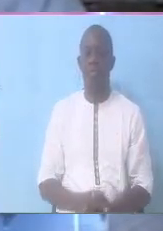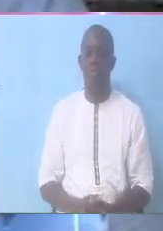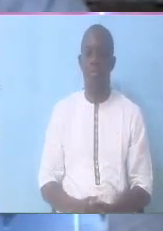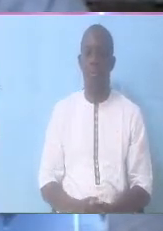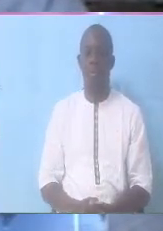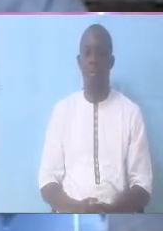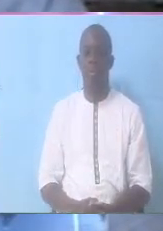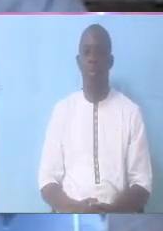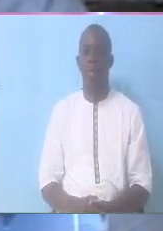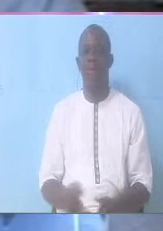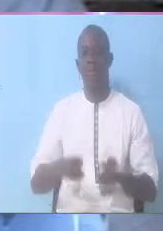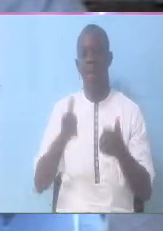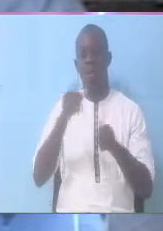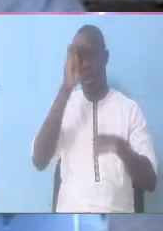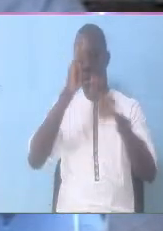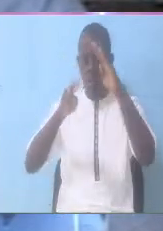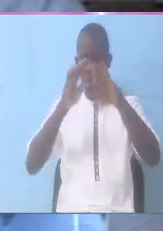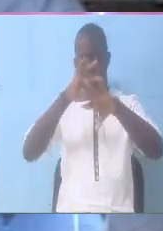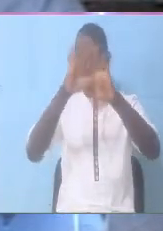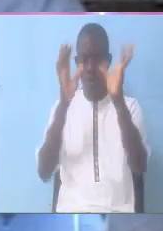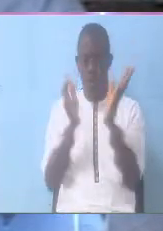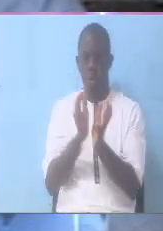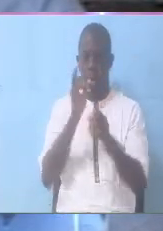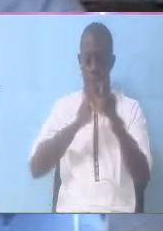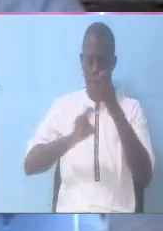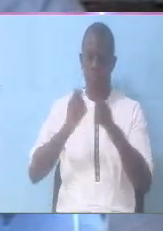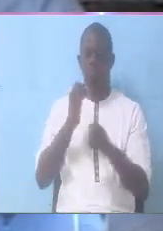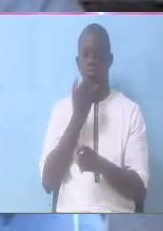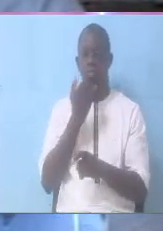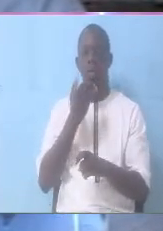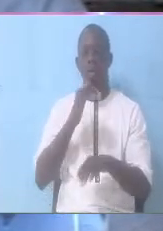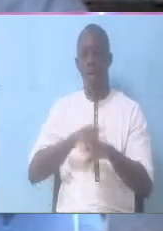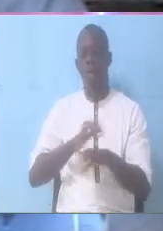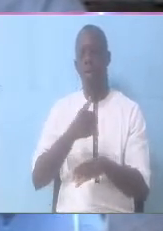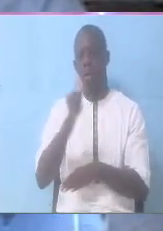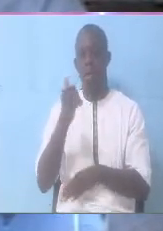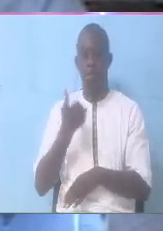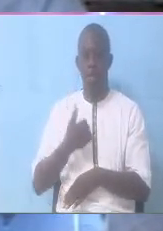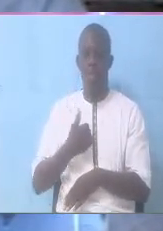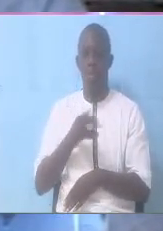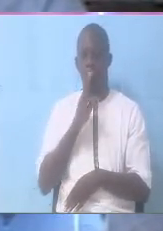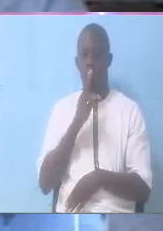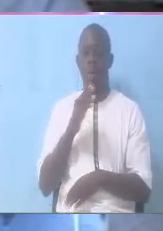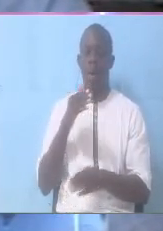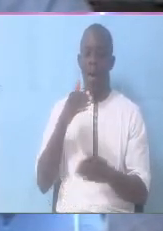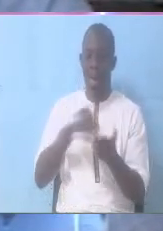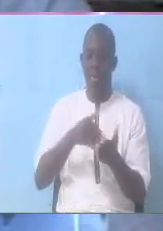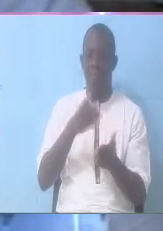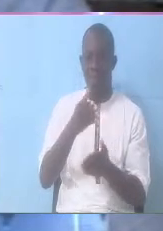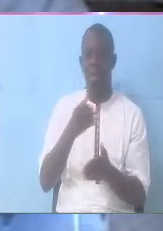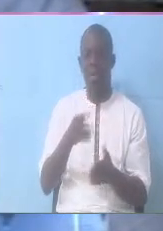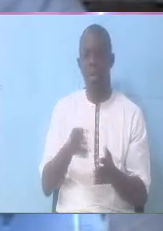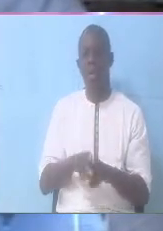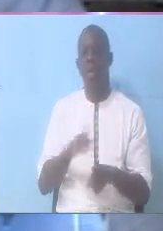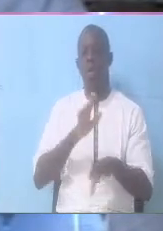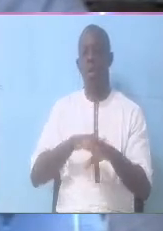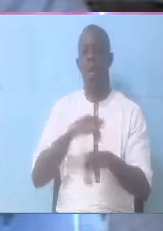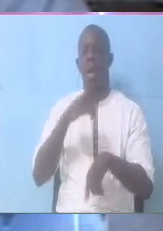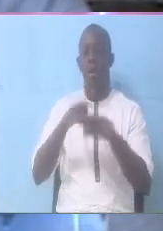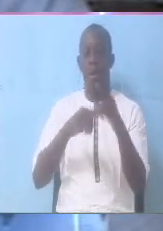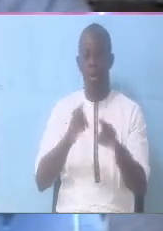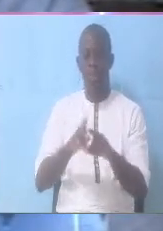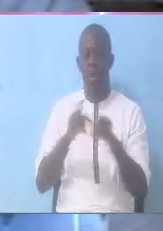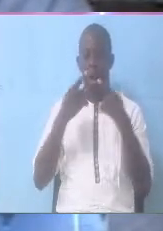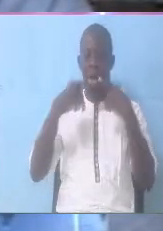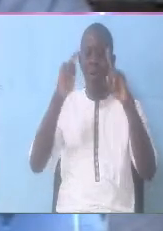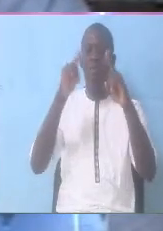Yeah. Fine. Thank you all very much indeed. And again, my apologies to those who came in here on the basis of our